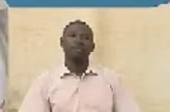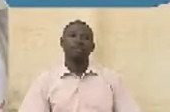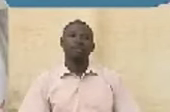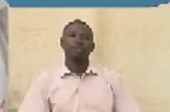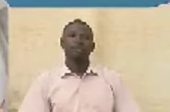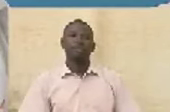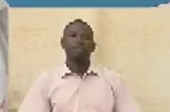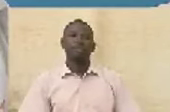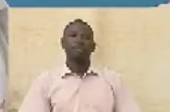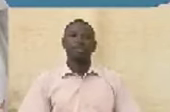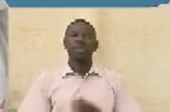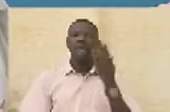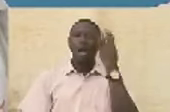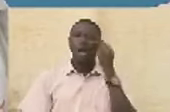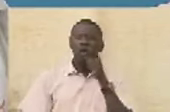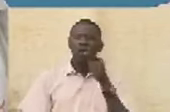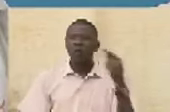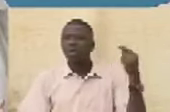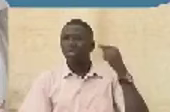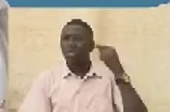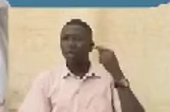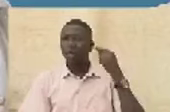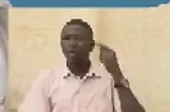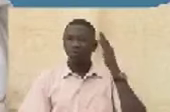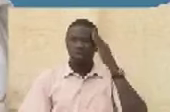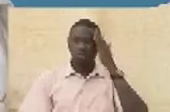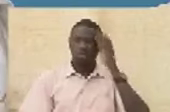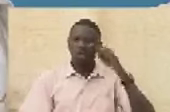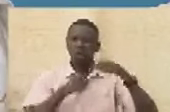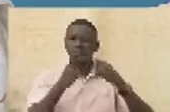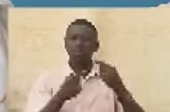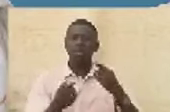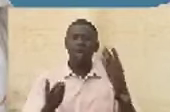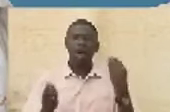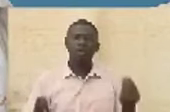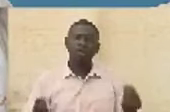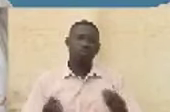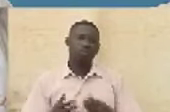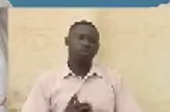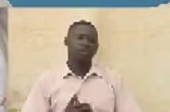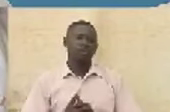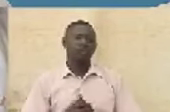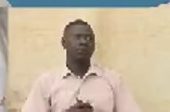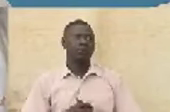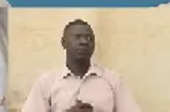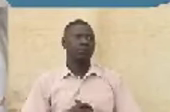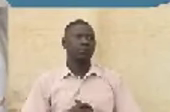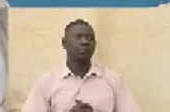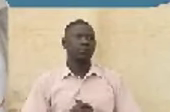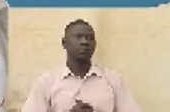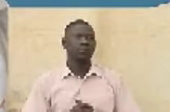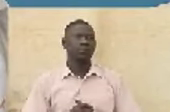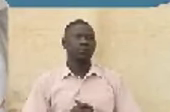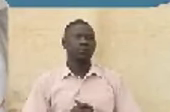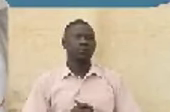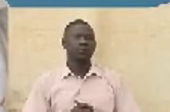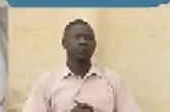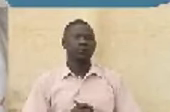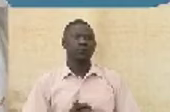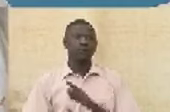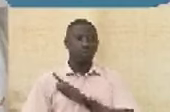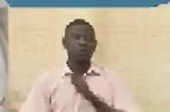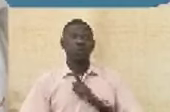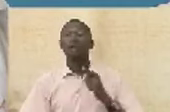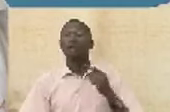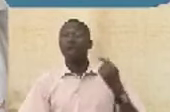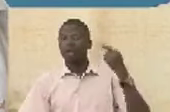And how did you hear about it? Ya kibaro ni mwe nyadi le. Na kibaro me kombon ko wole ya kungo kina. We heard